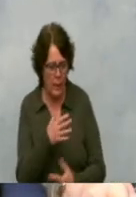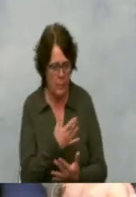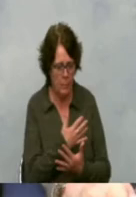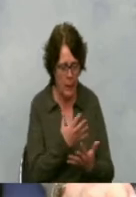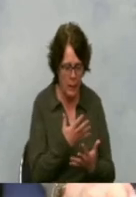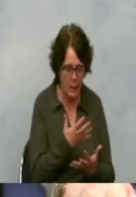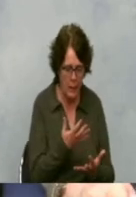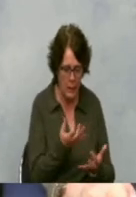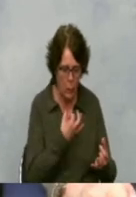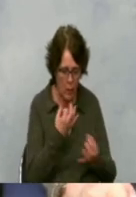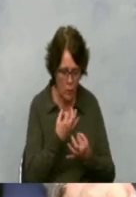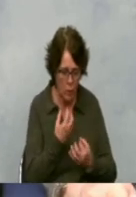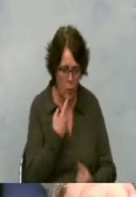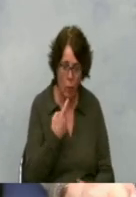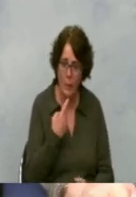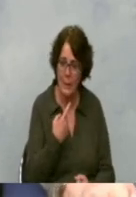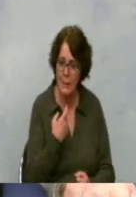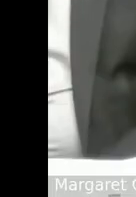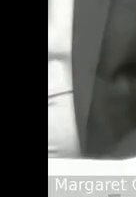Katie Loudon.